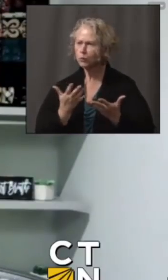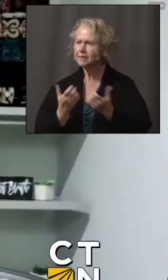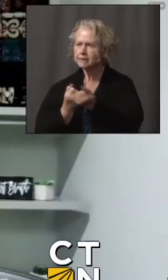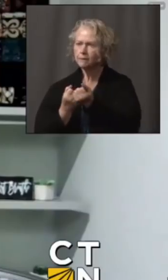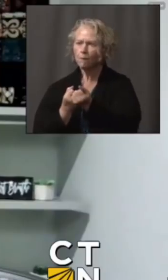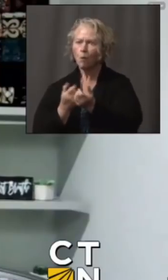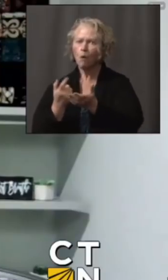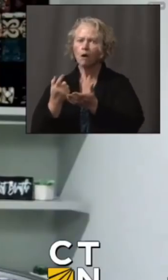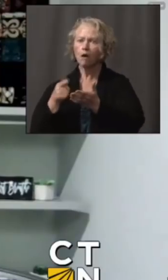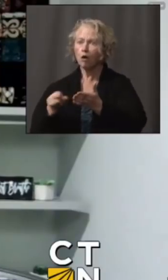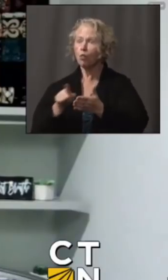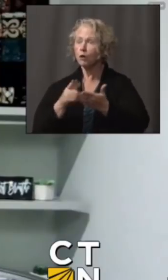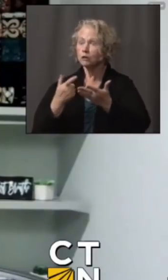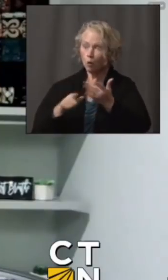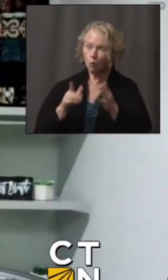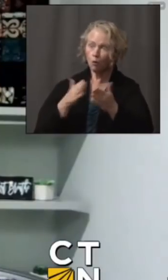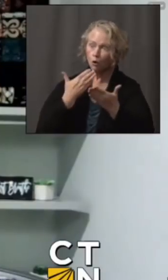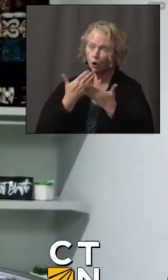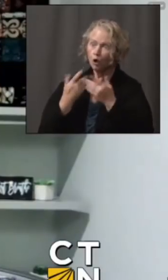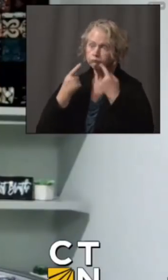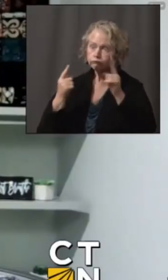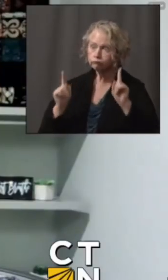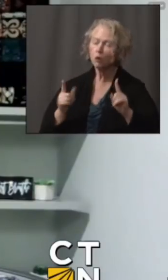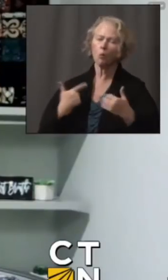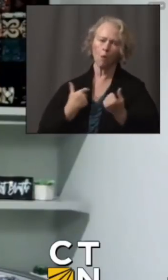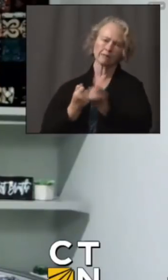that's ongoing in the states.